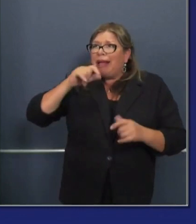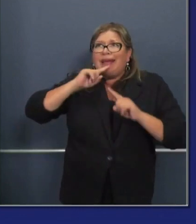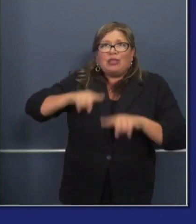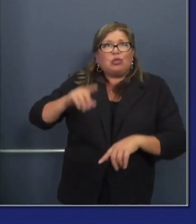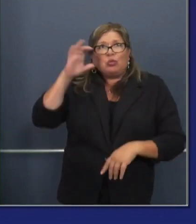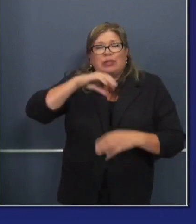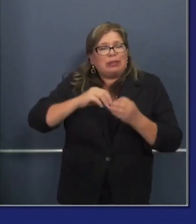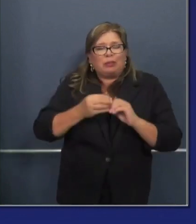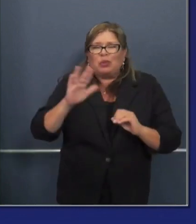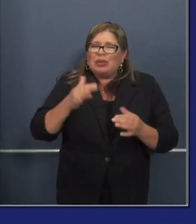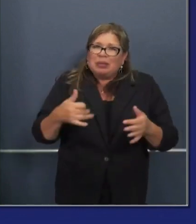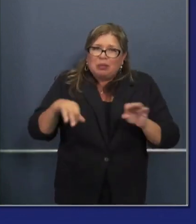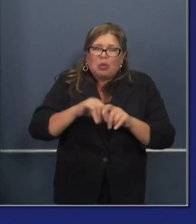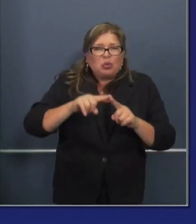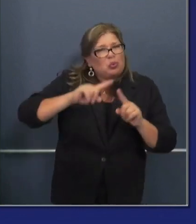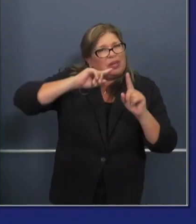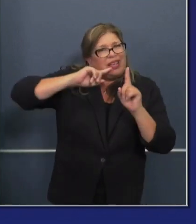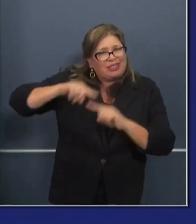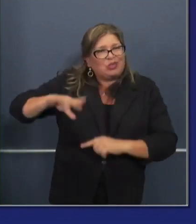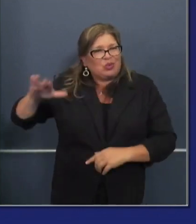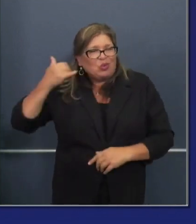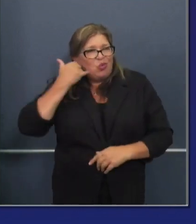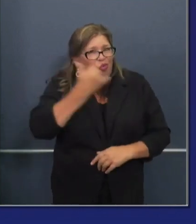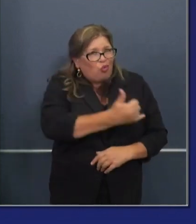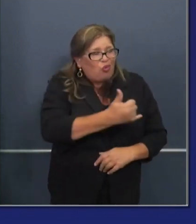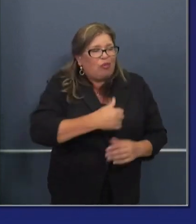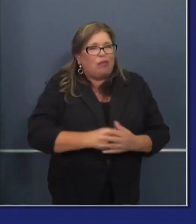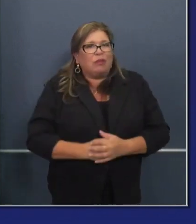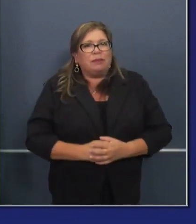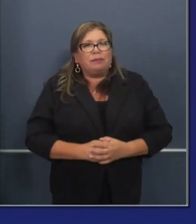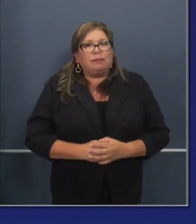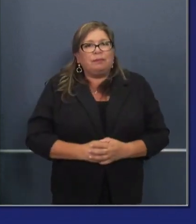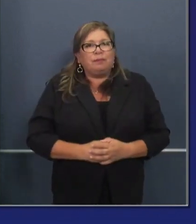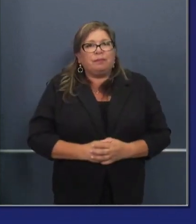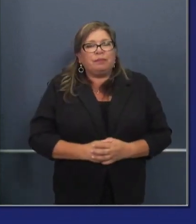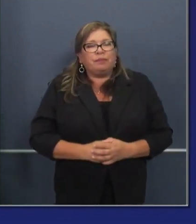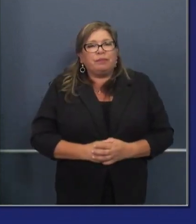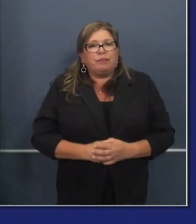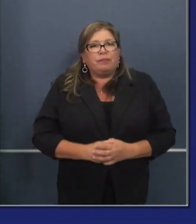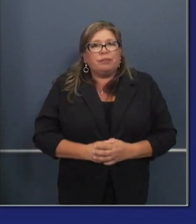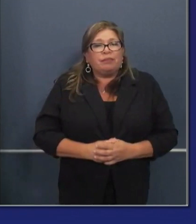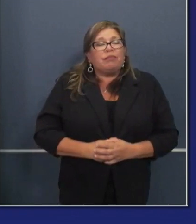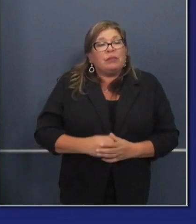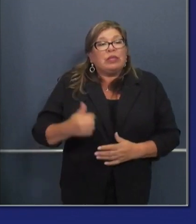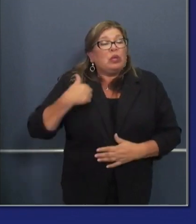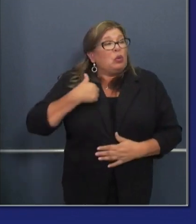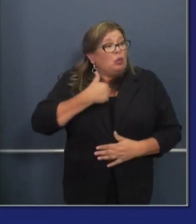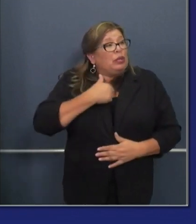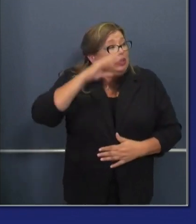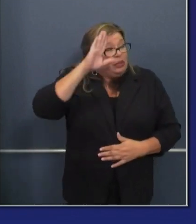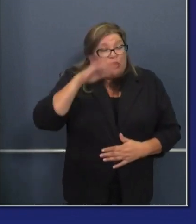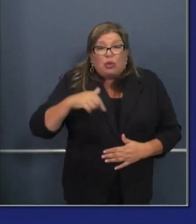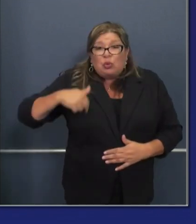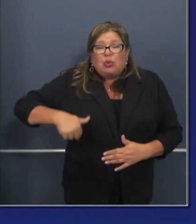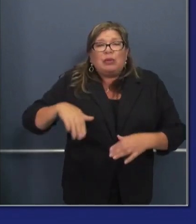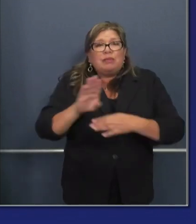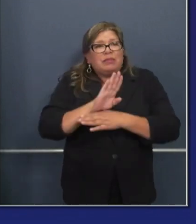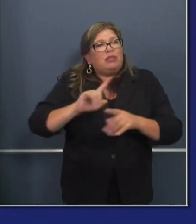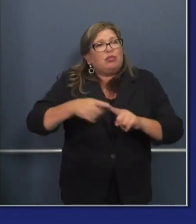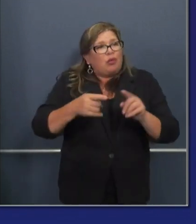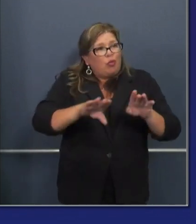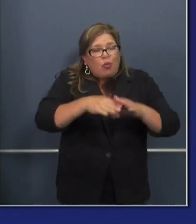end by reinforcing that despite the fact that we are having more and more movement and mixing as sectors